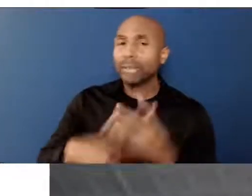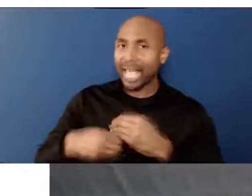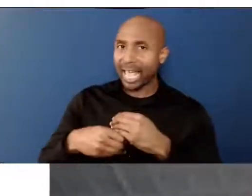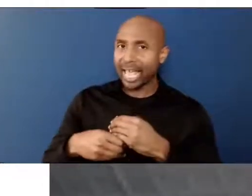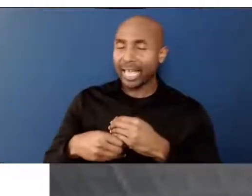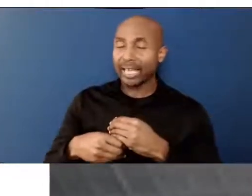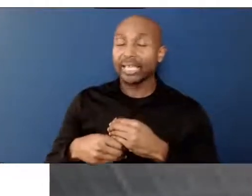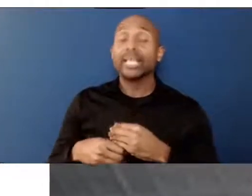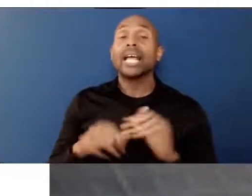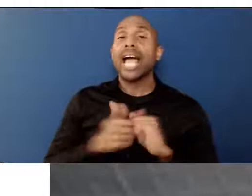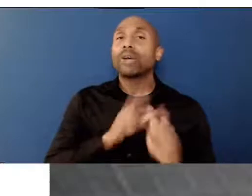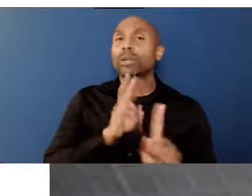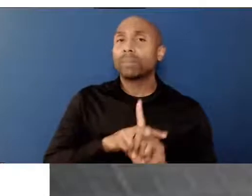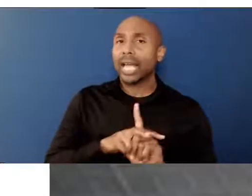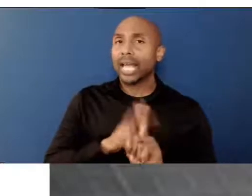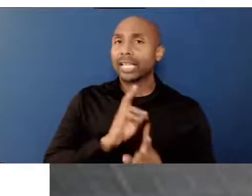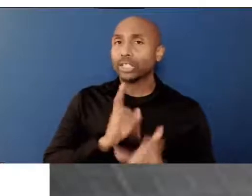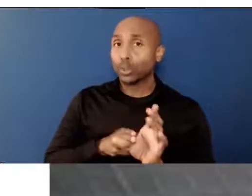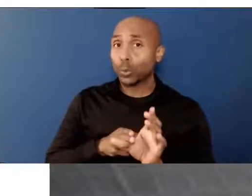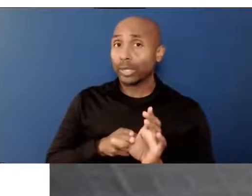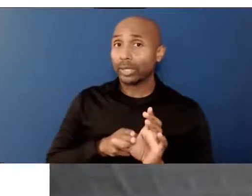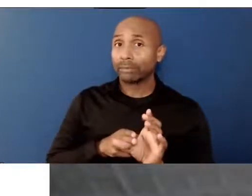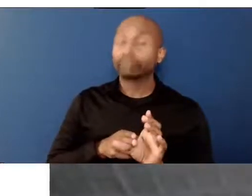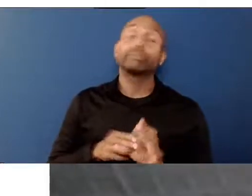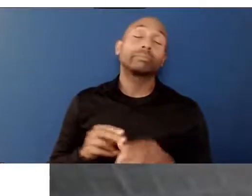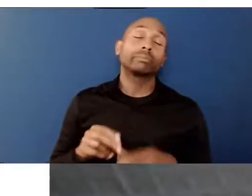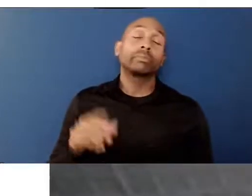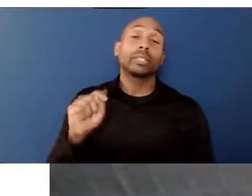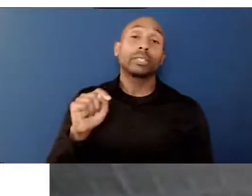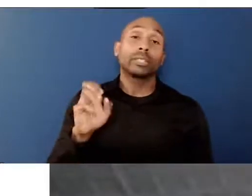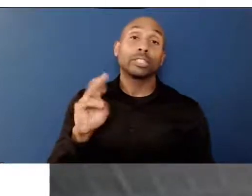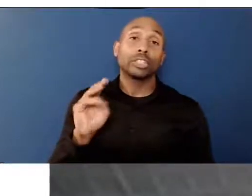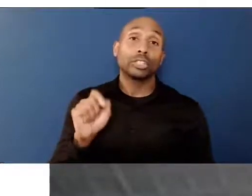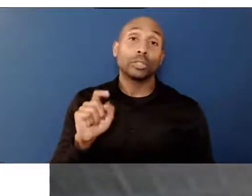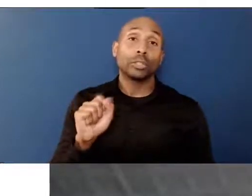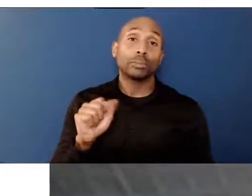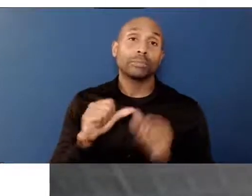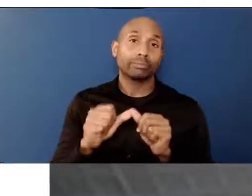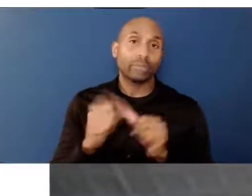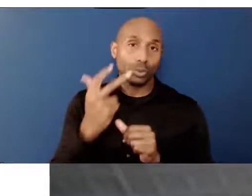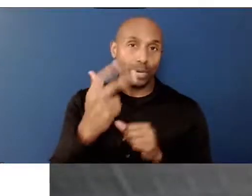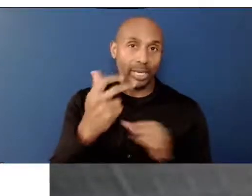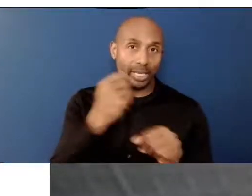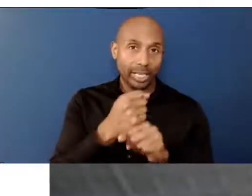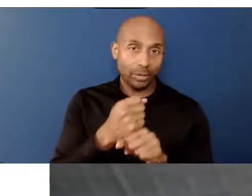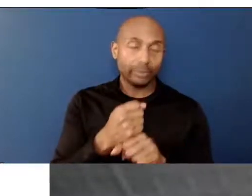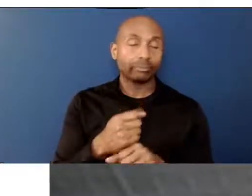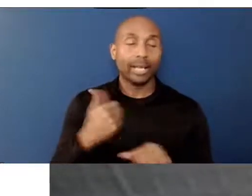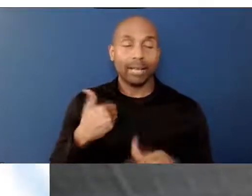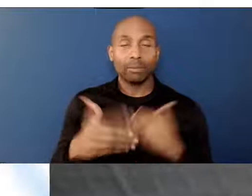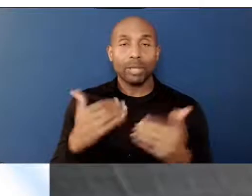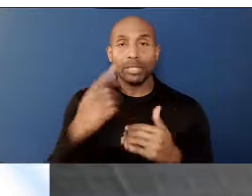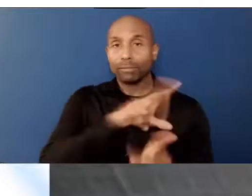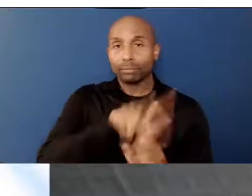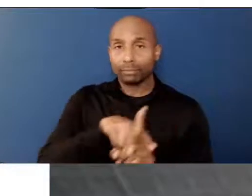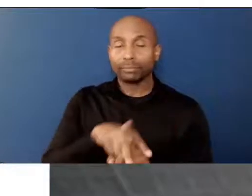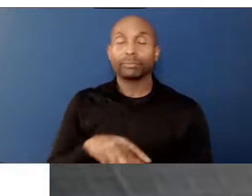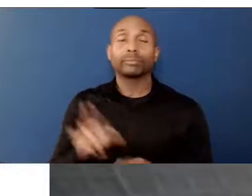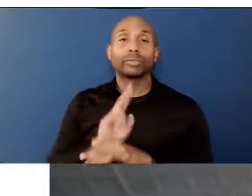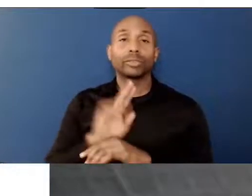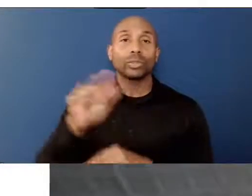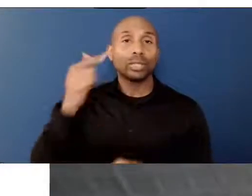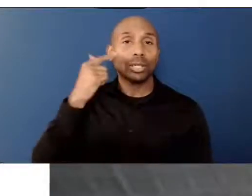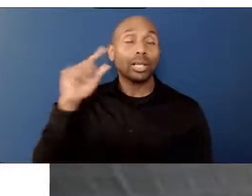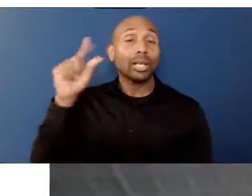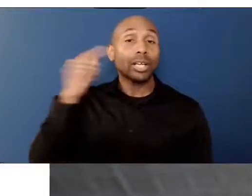for the board, I mean, the terms are 3 years, but the process is through the Government of Nova Scotia's